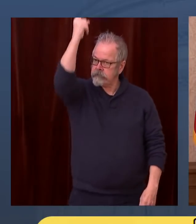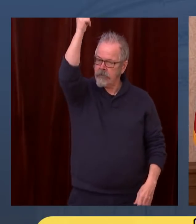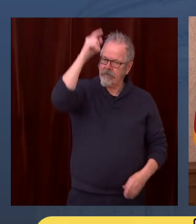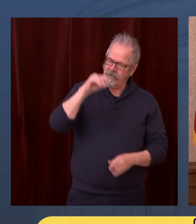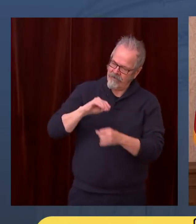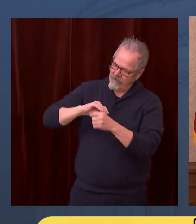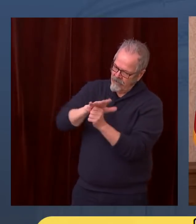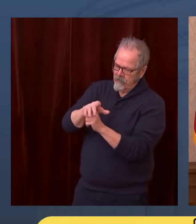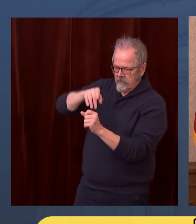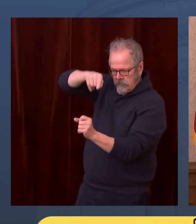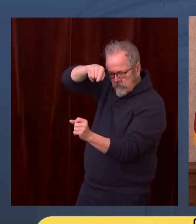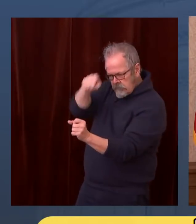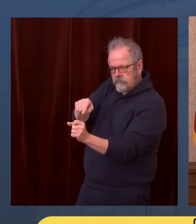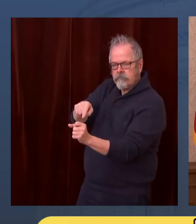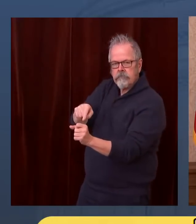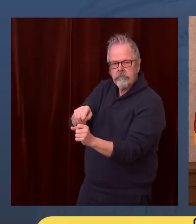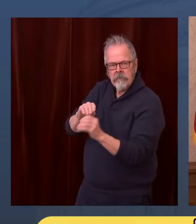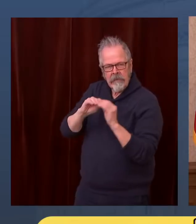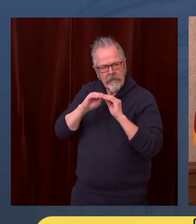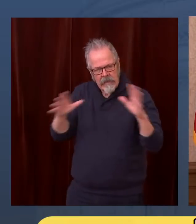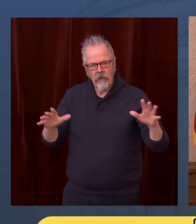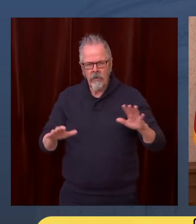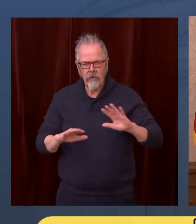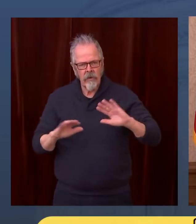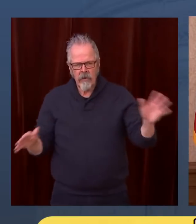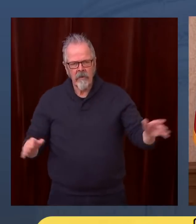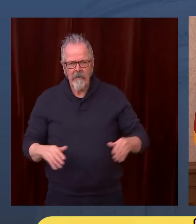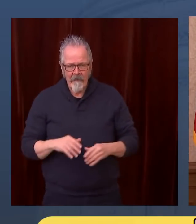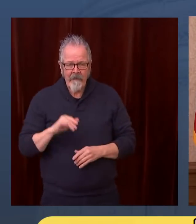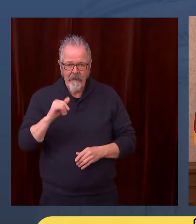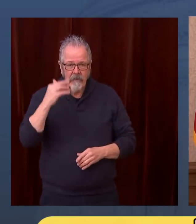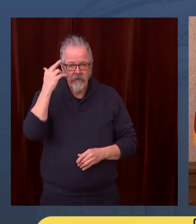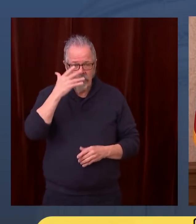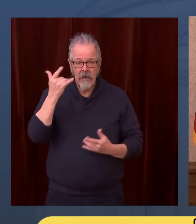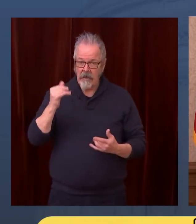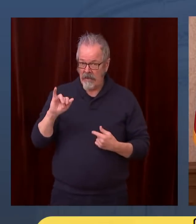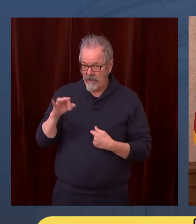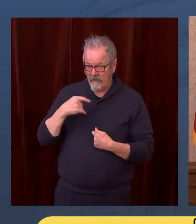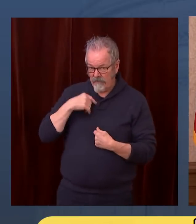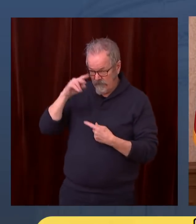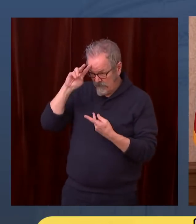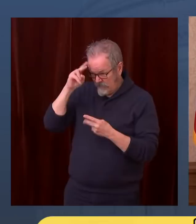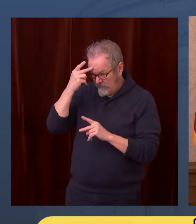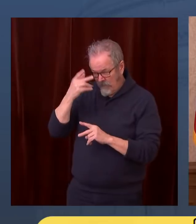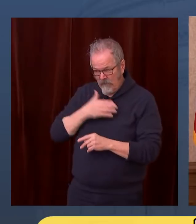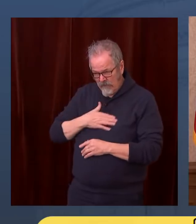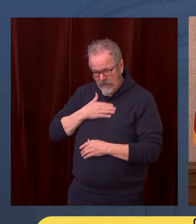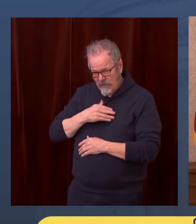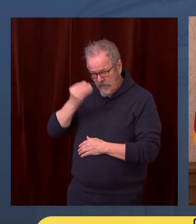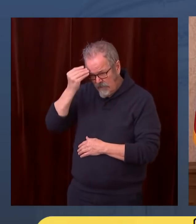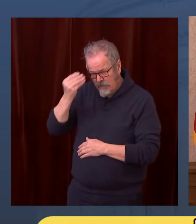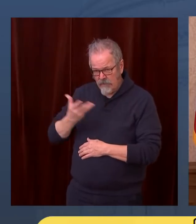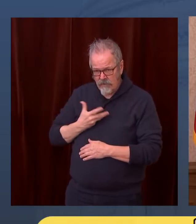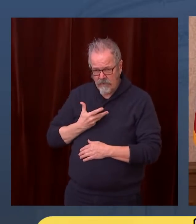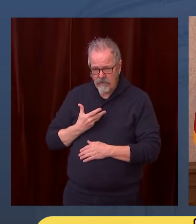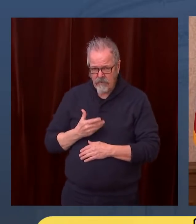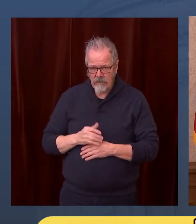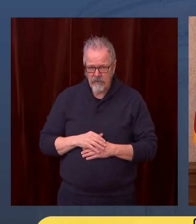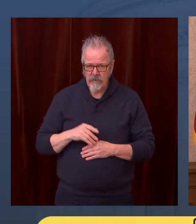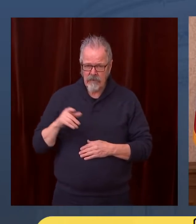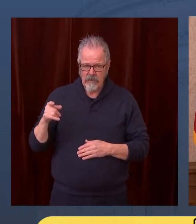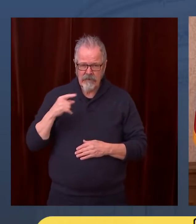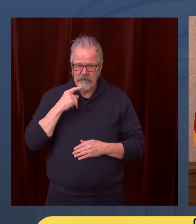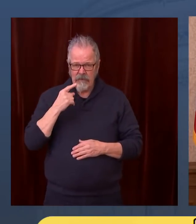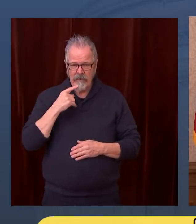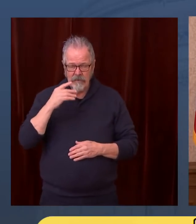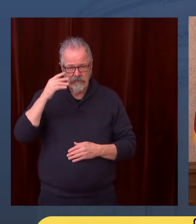the crisis in our hospitals recently. And if I misunderstand your question, let me know. But it's just what you said is wildly inaccurate as to